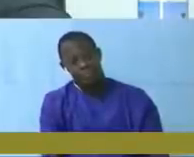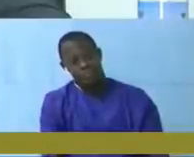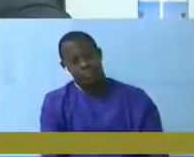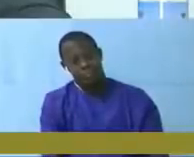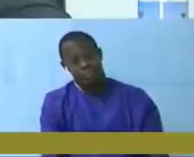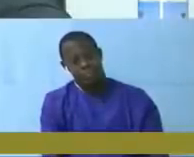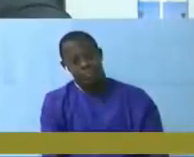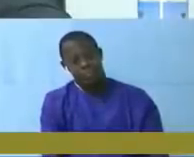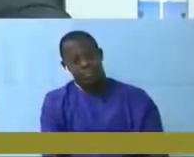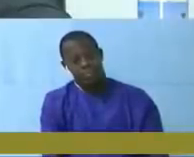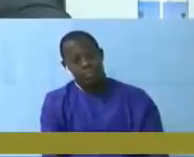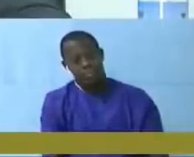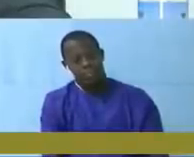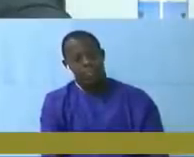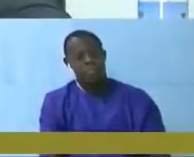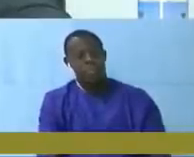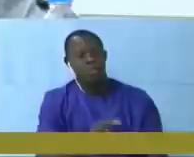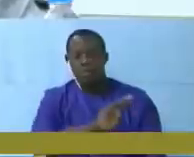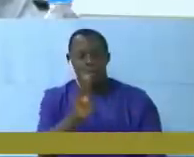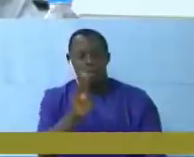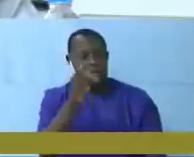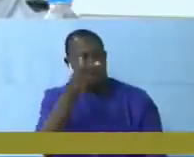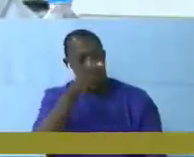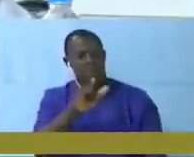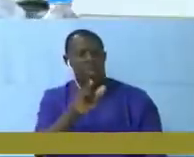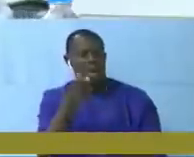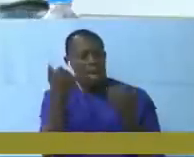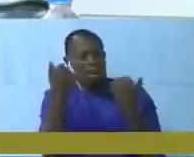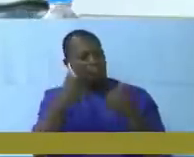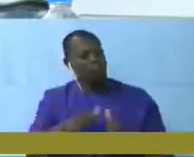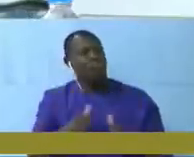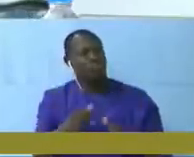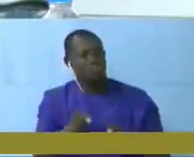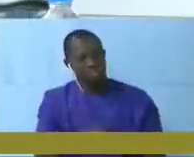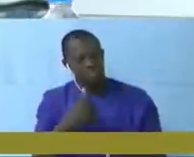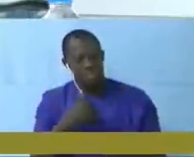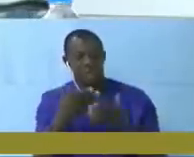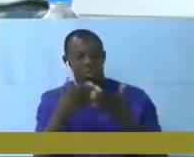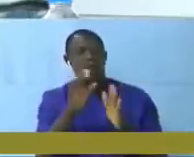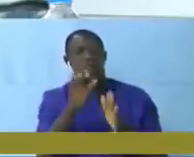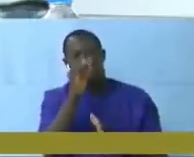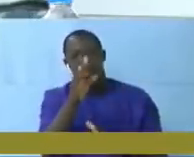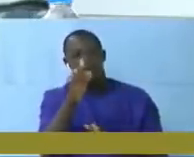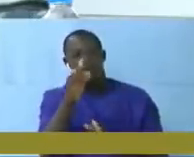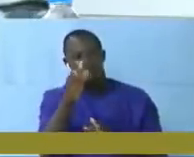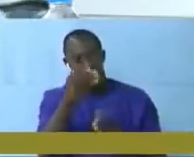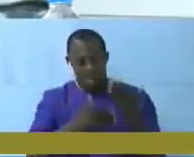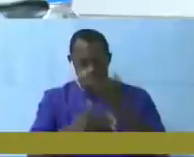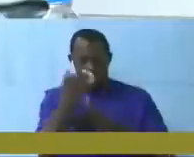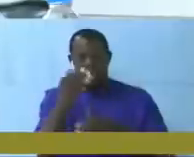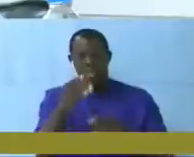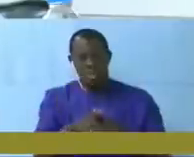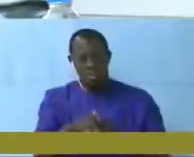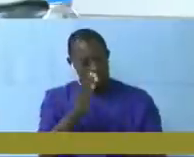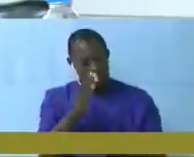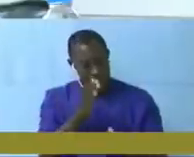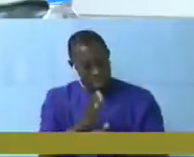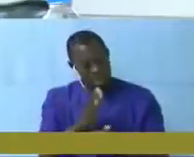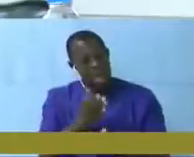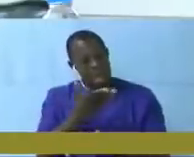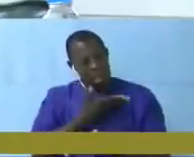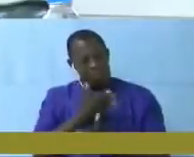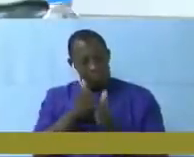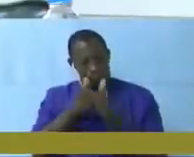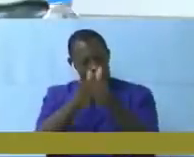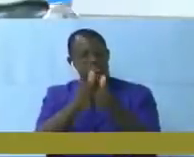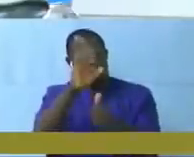Unfortunately, but like I said earlier, this was how it should have been. Comme nima ko waxon ci ñeël ben ni rek la wara draft